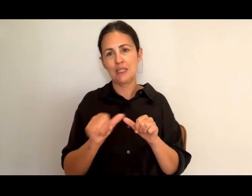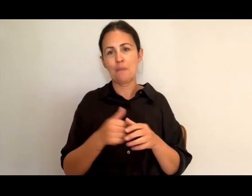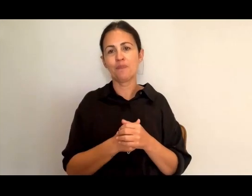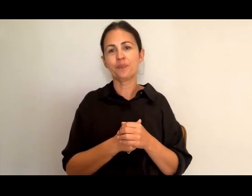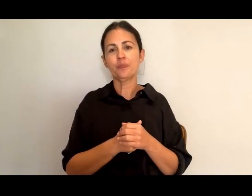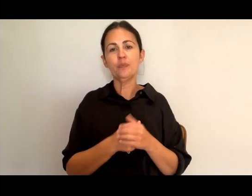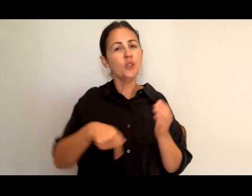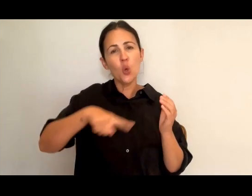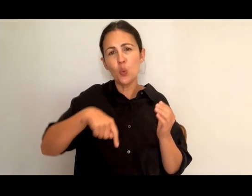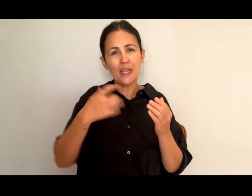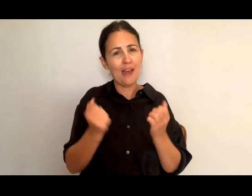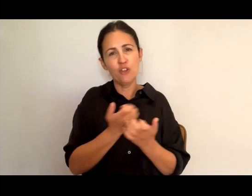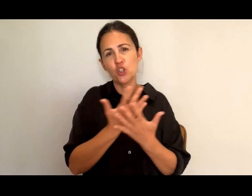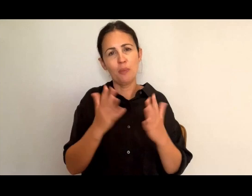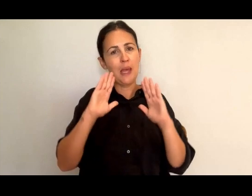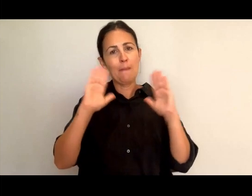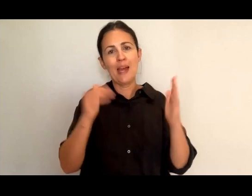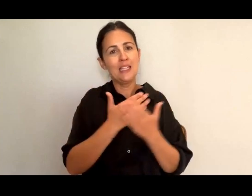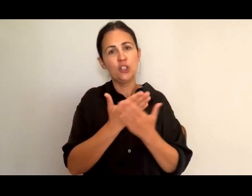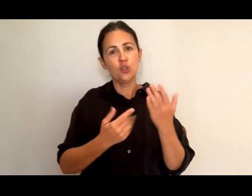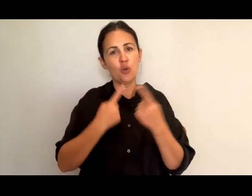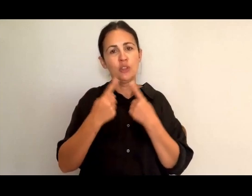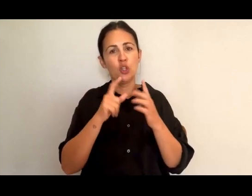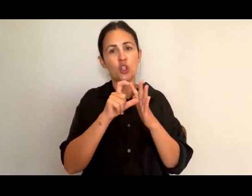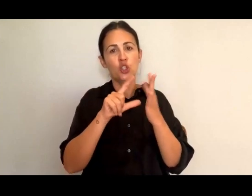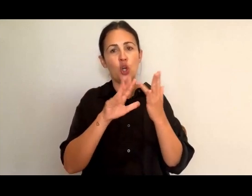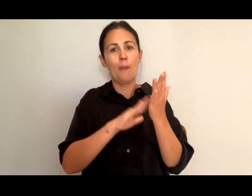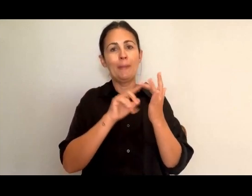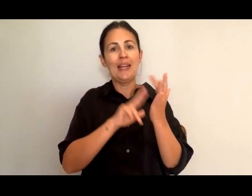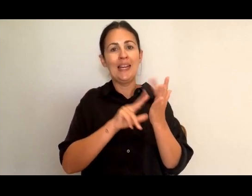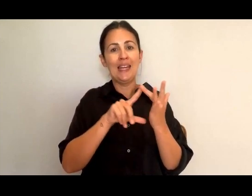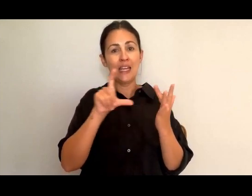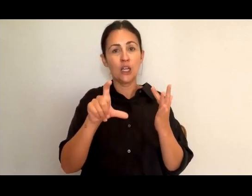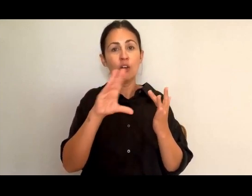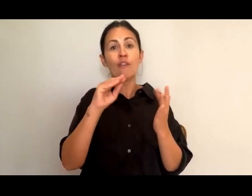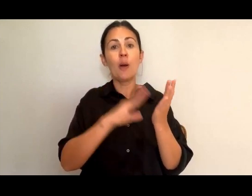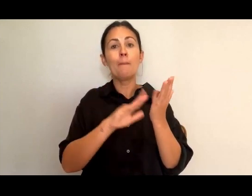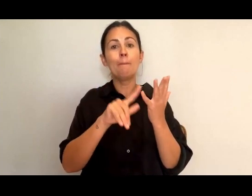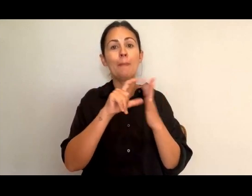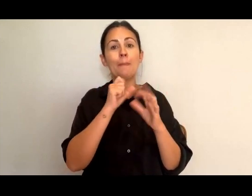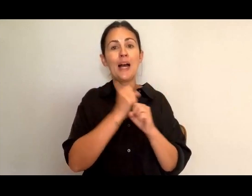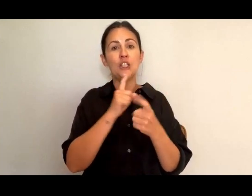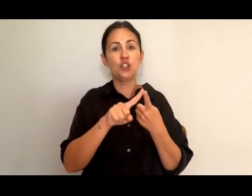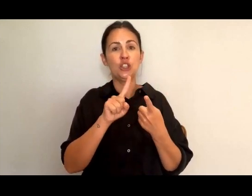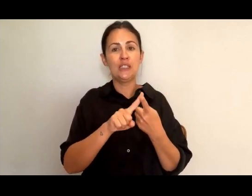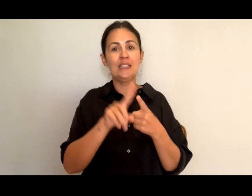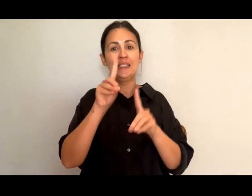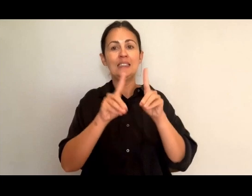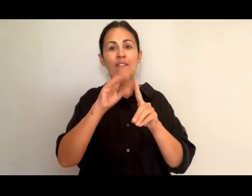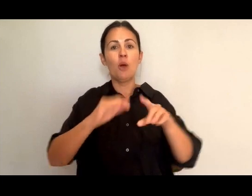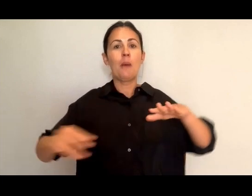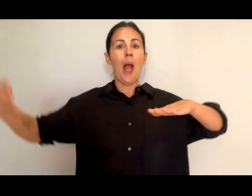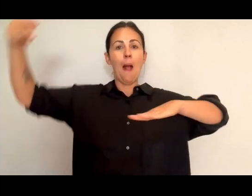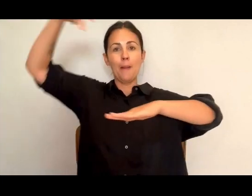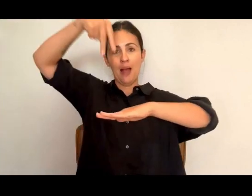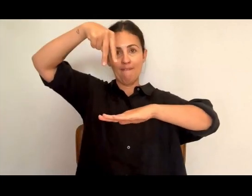Art space. Young Dominic Carpenter from Mudgee created this artwork, City from Above, We had tours at our regional showcase. We had